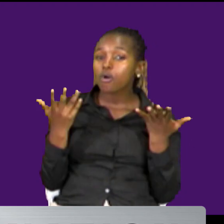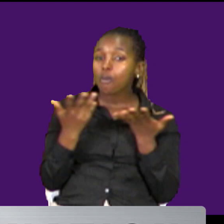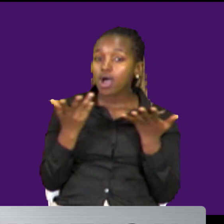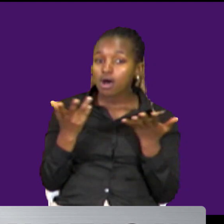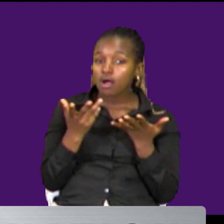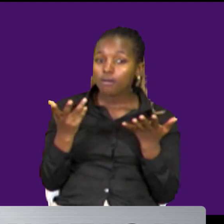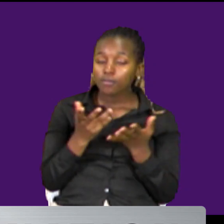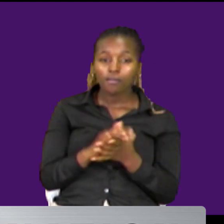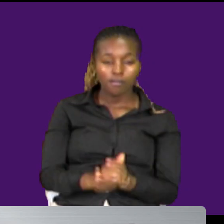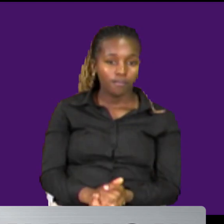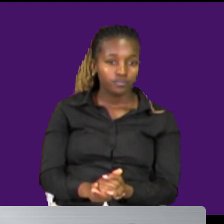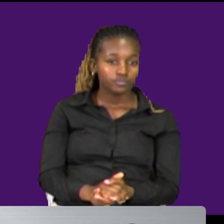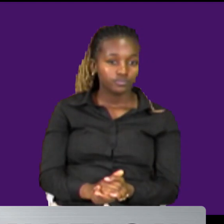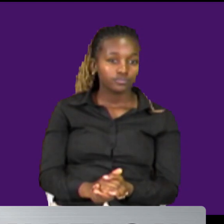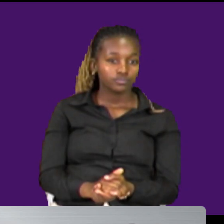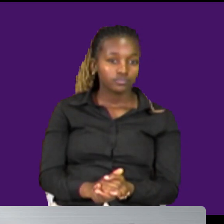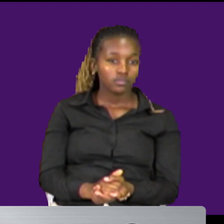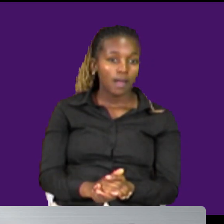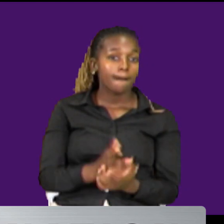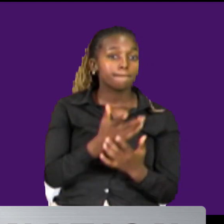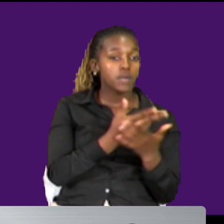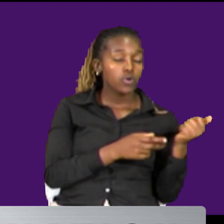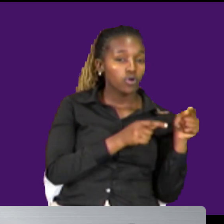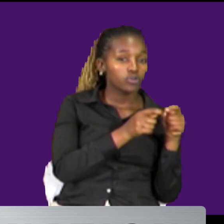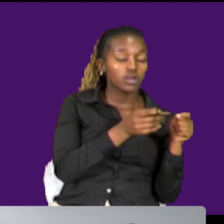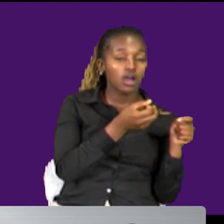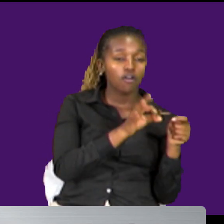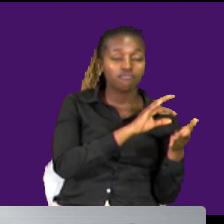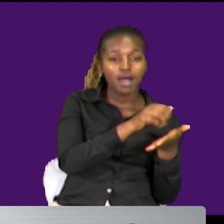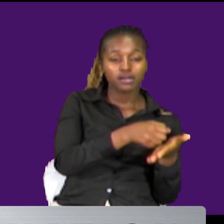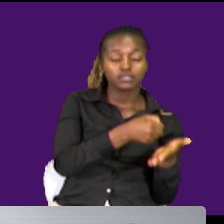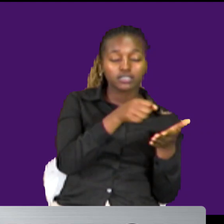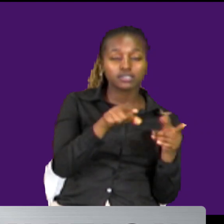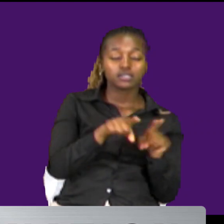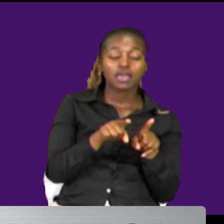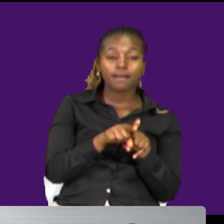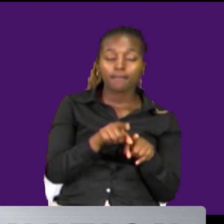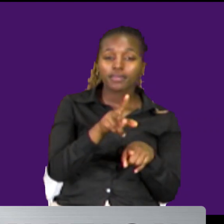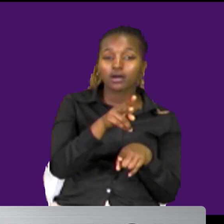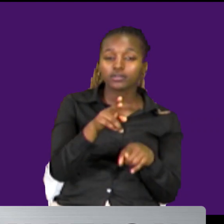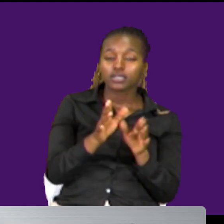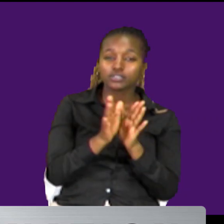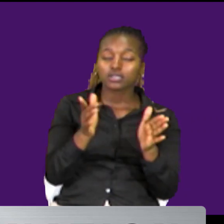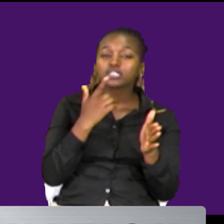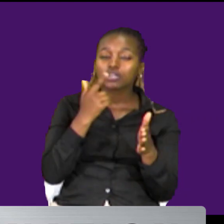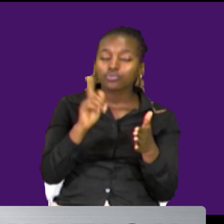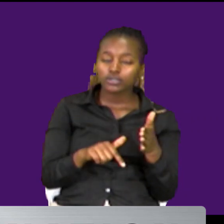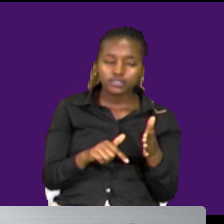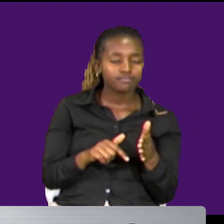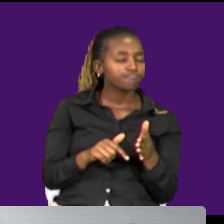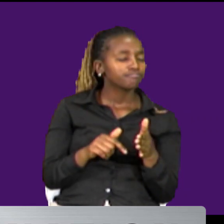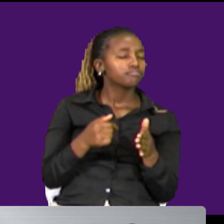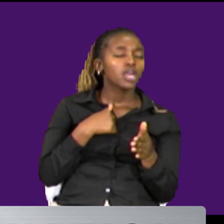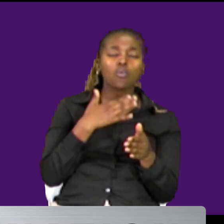both Auditor General and the Control of Budget. And the Auditor General said, how is it possible